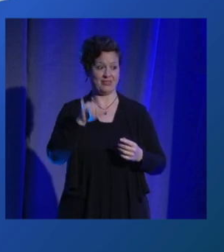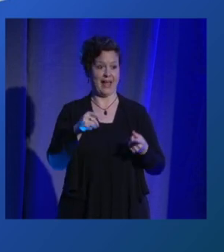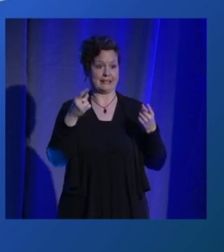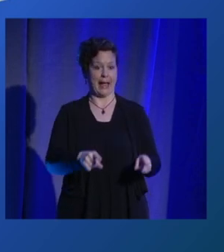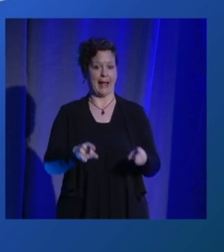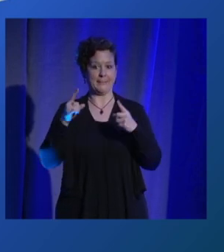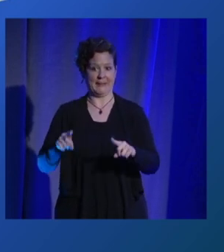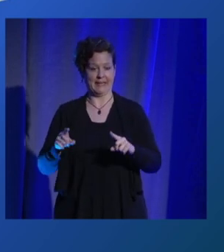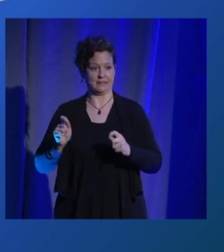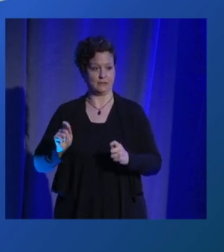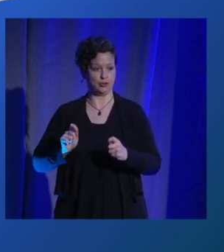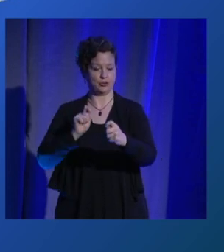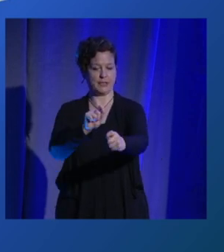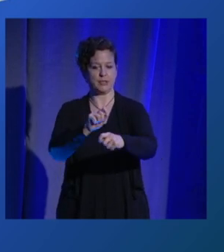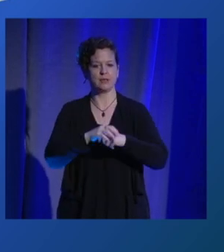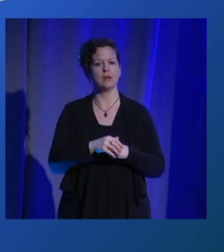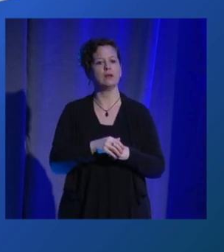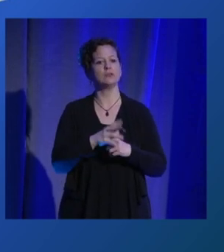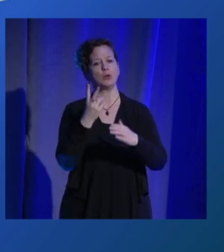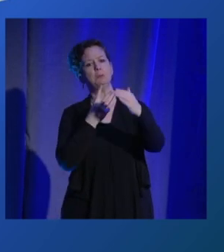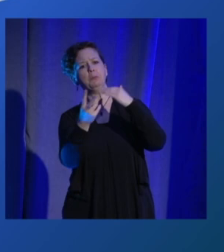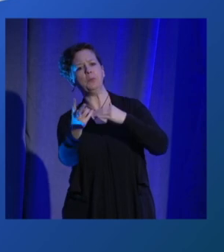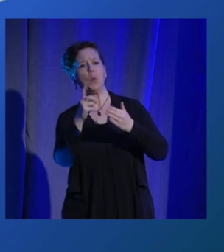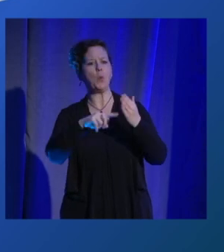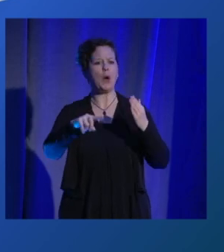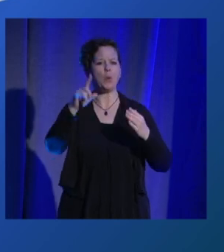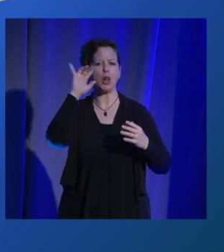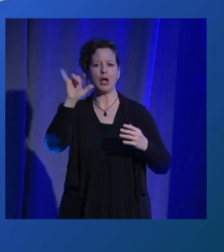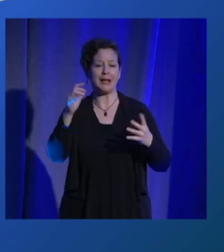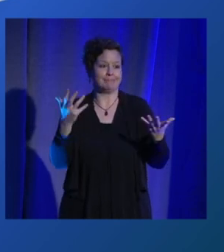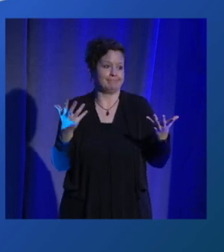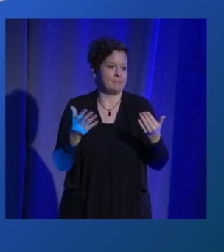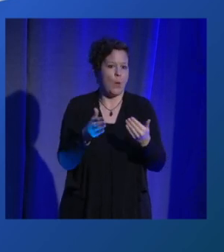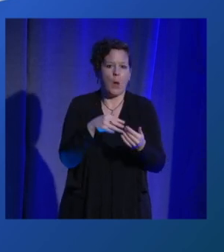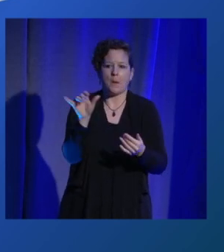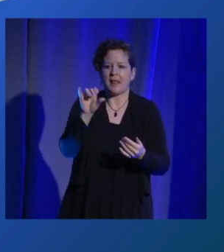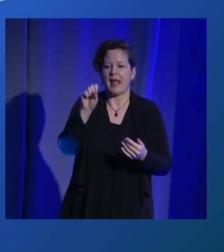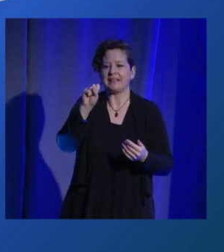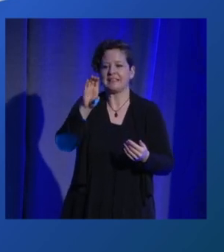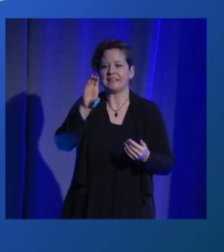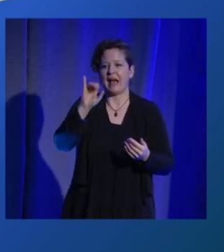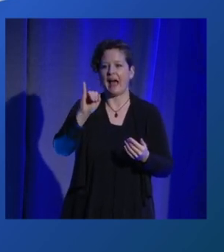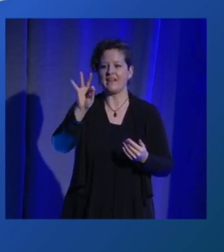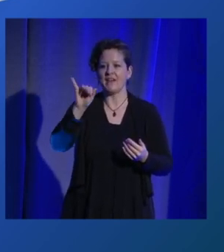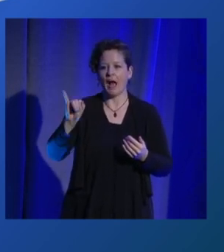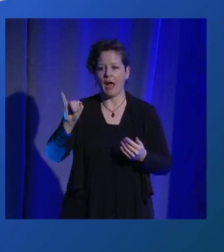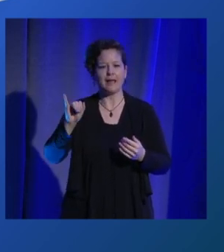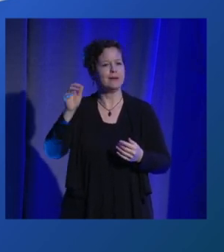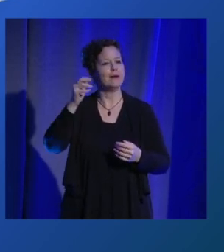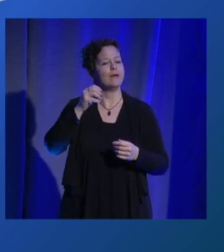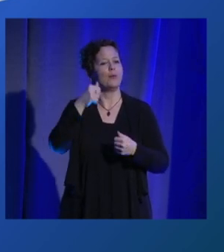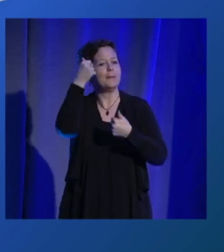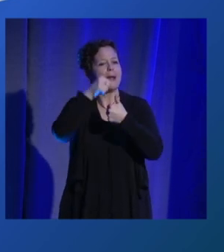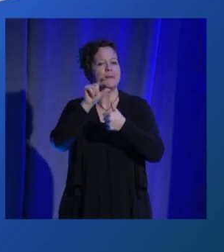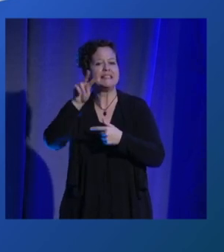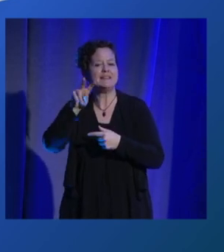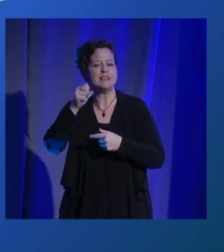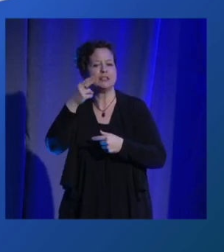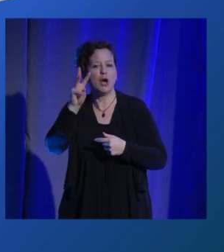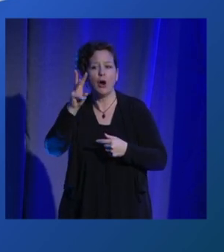people asking what's that going to be like I just go to science fiction you know it's the computer talking to James T Kirk it's